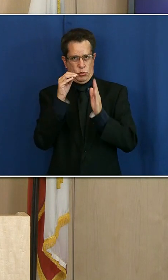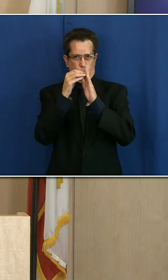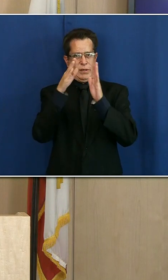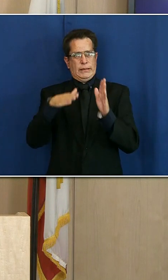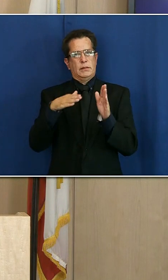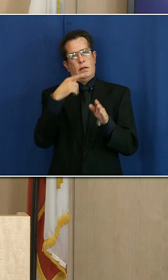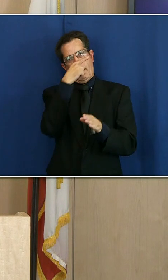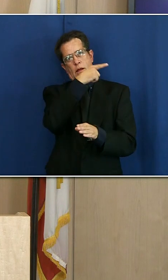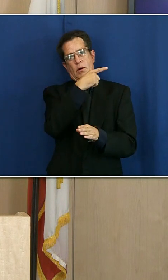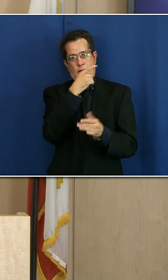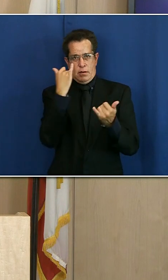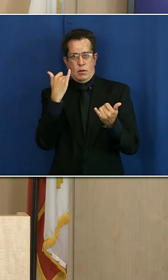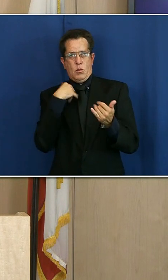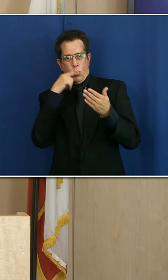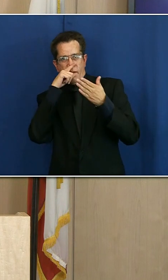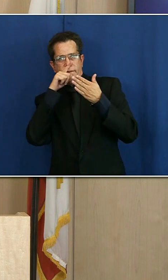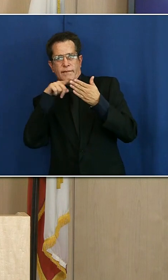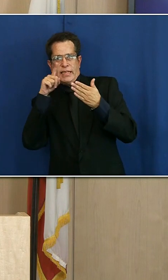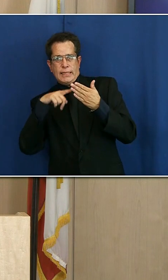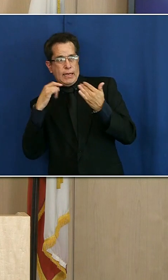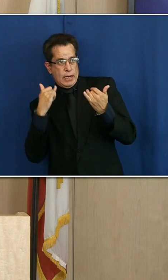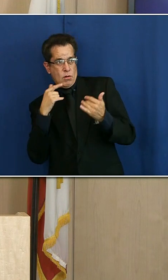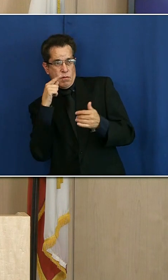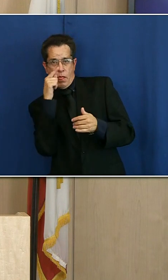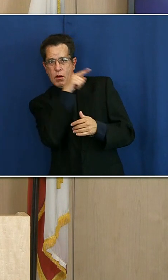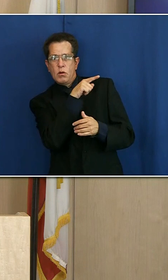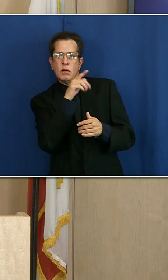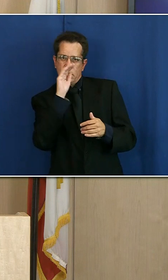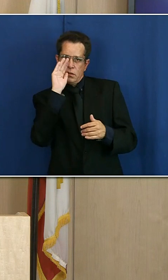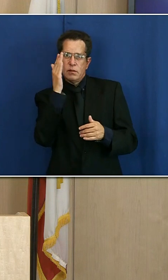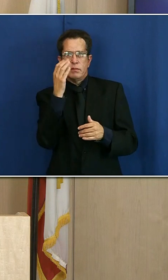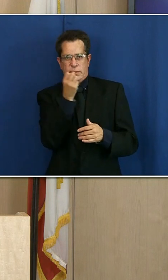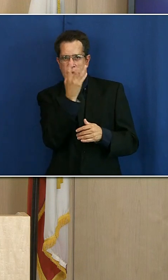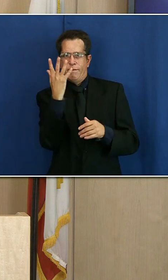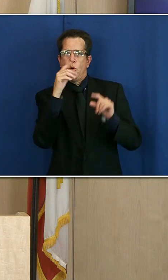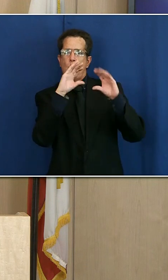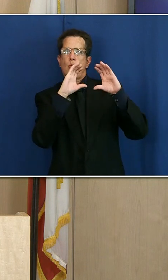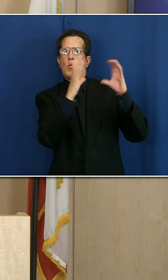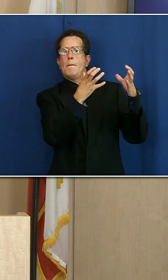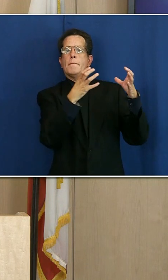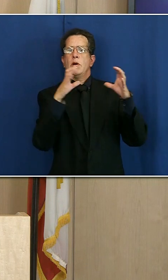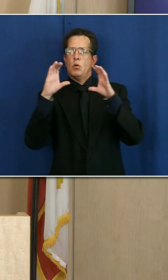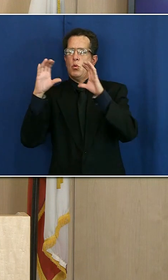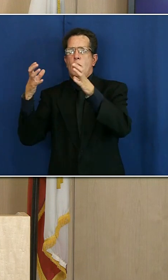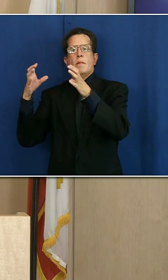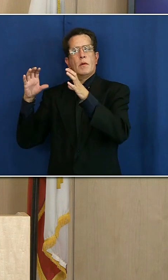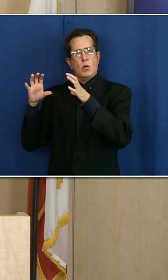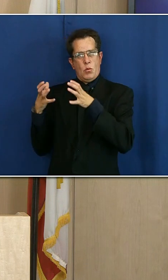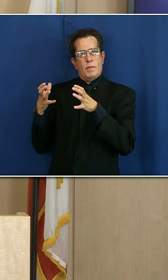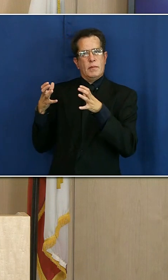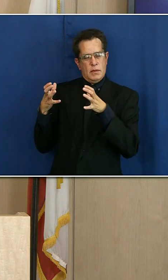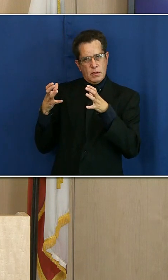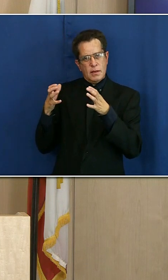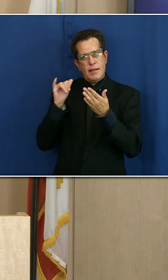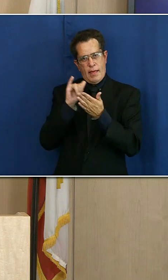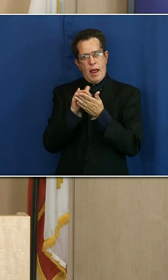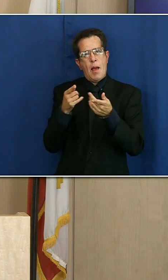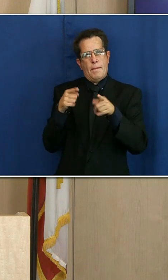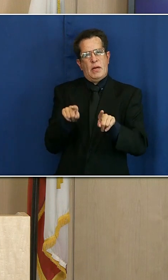students. Our investigations thus far look like there are a number of groups of students within that